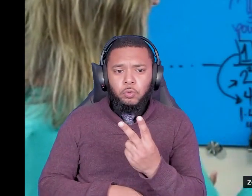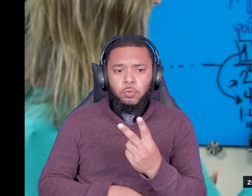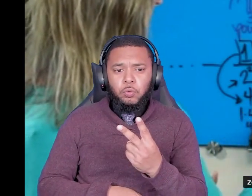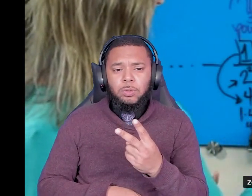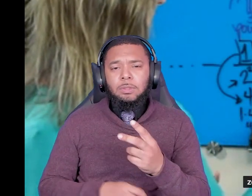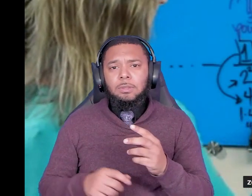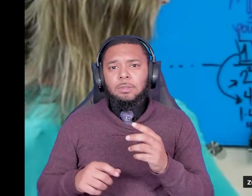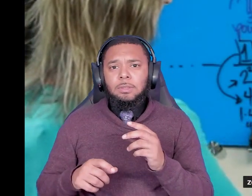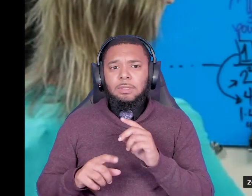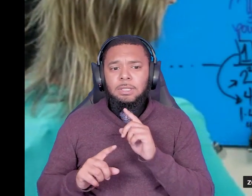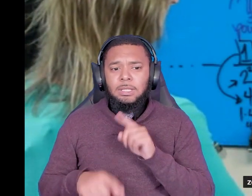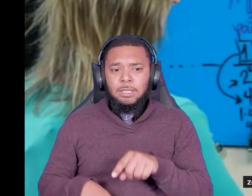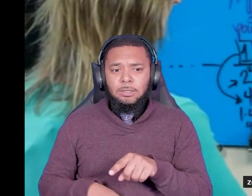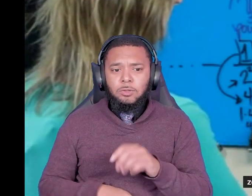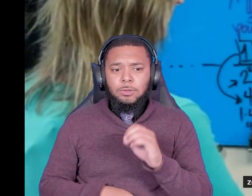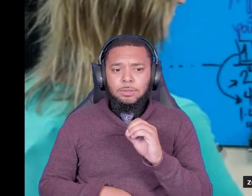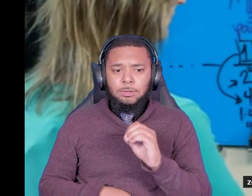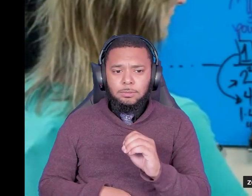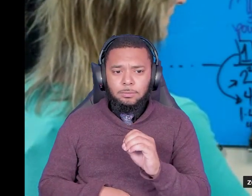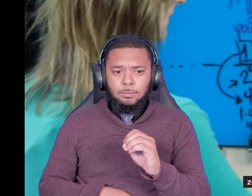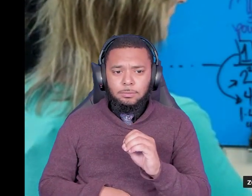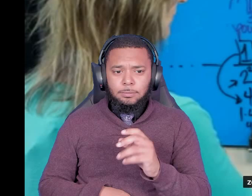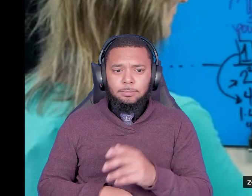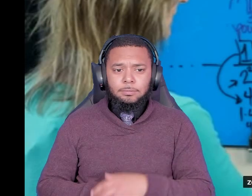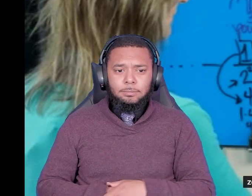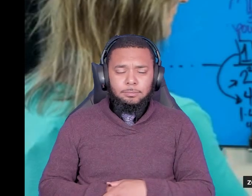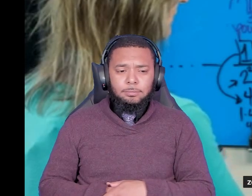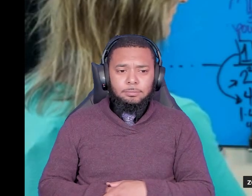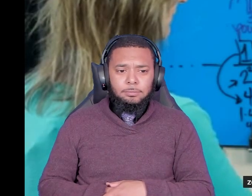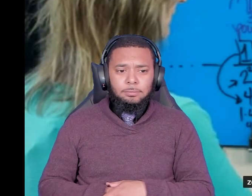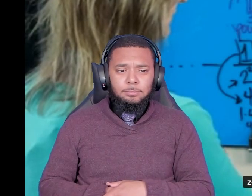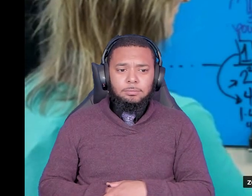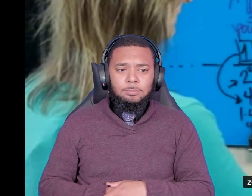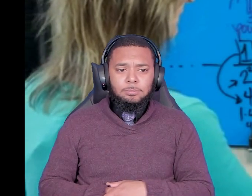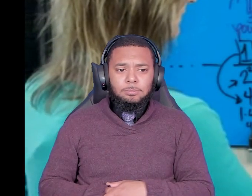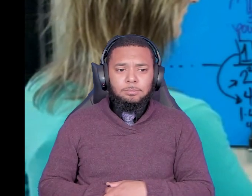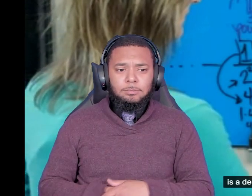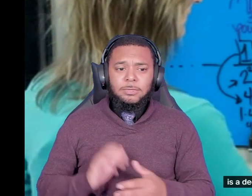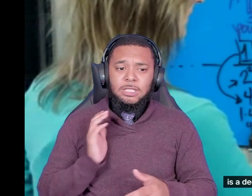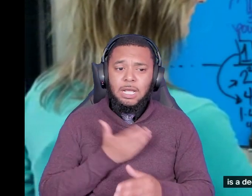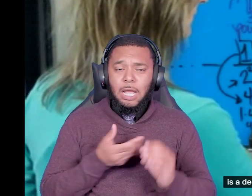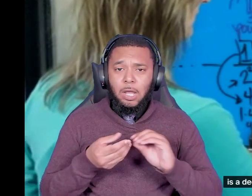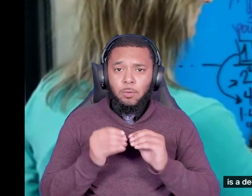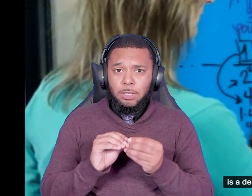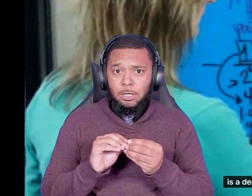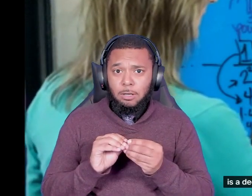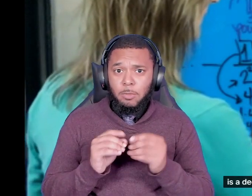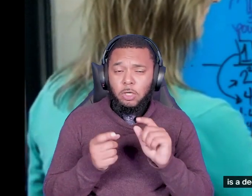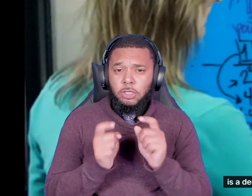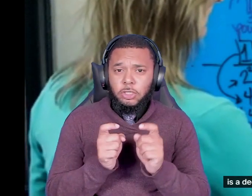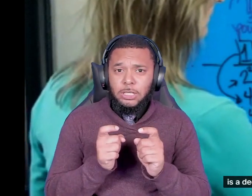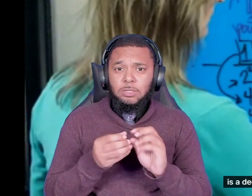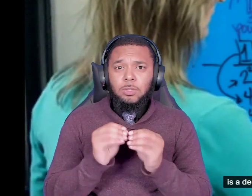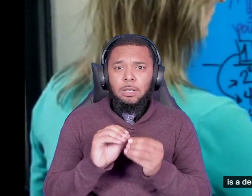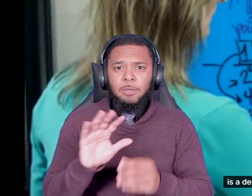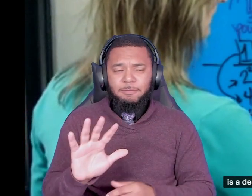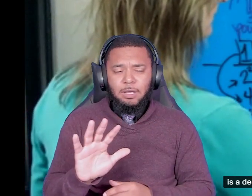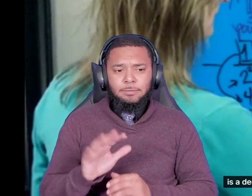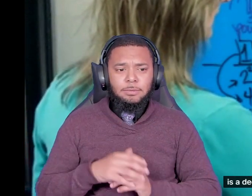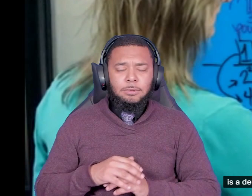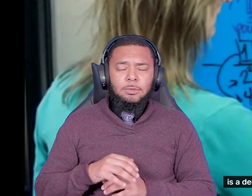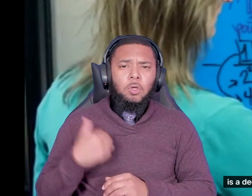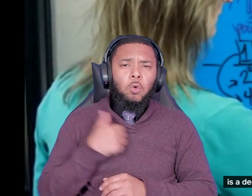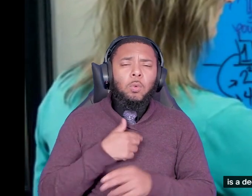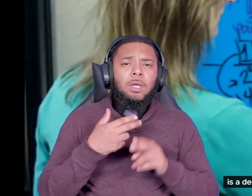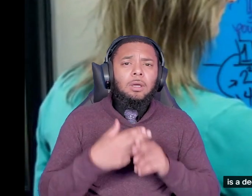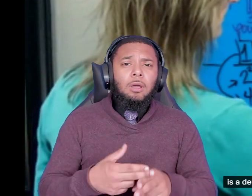0 plus 1, which in our number system is a decimal number 5. we call